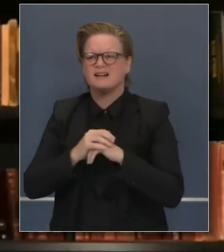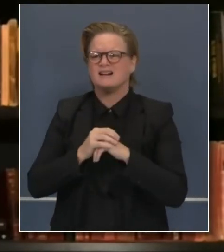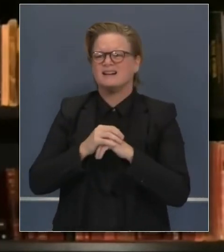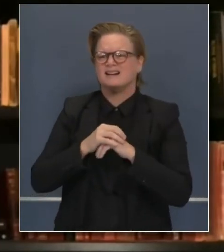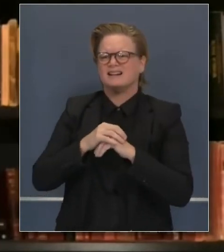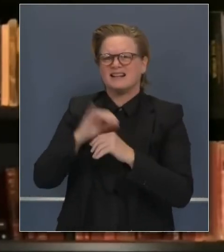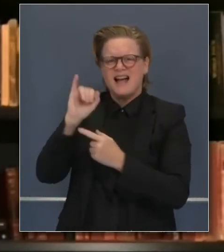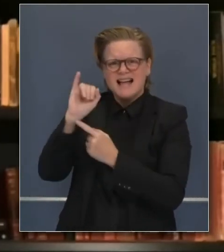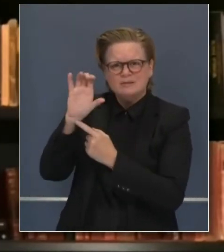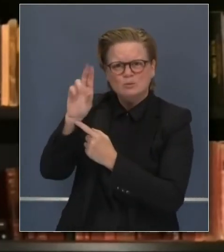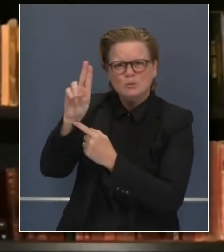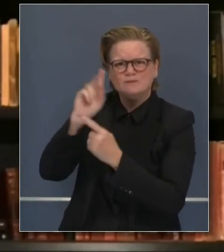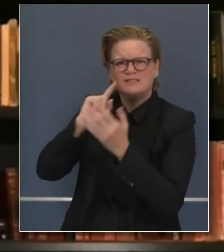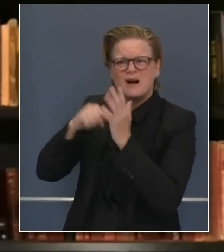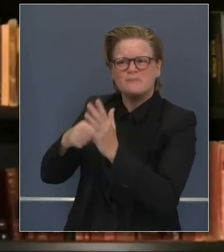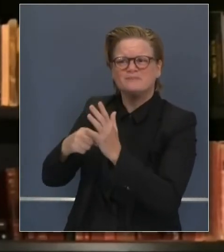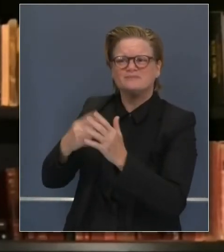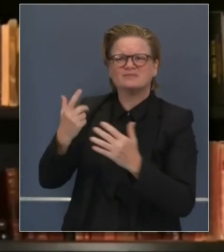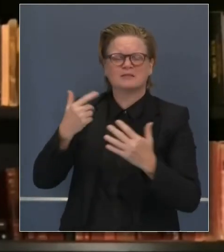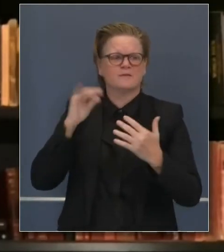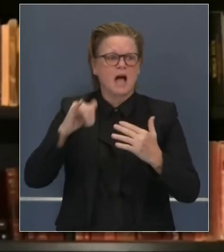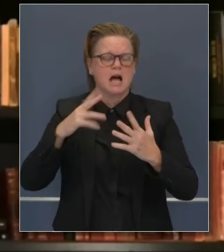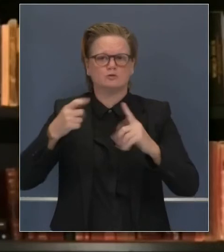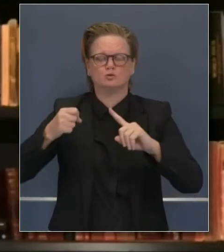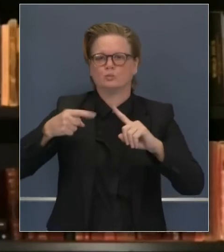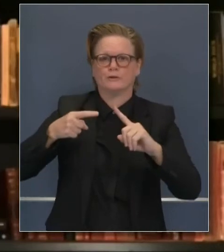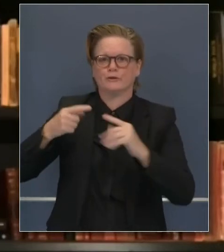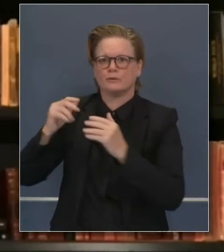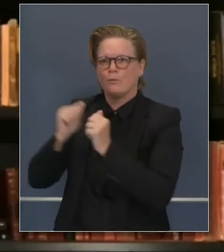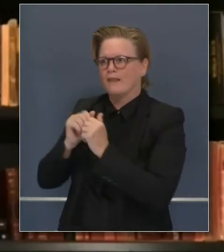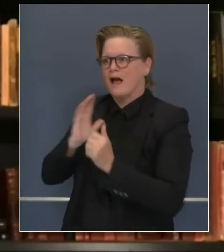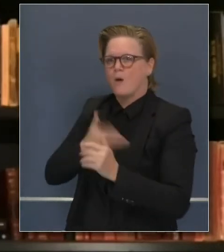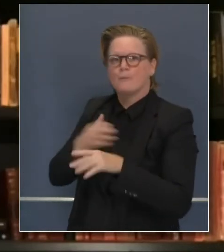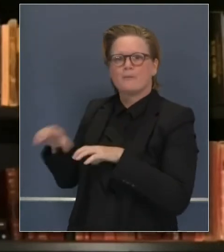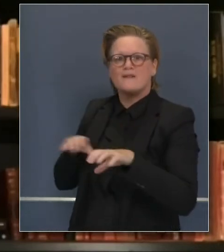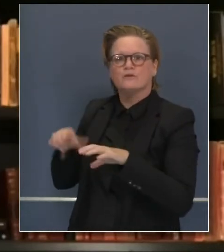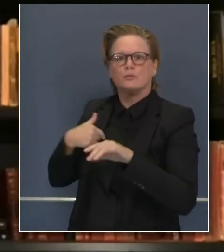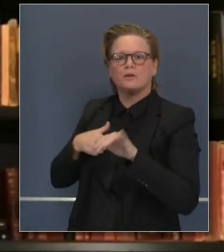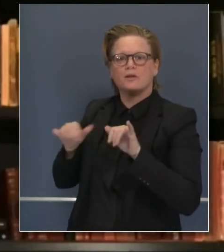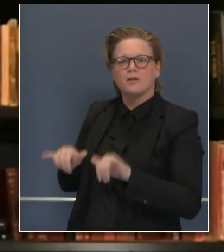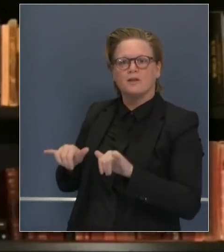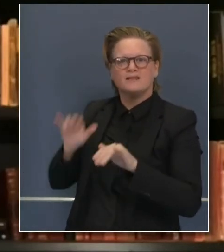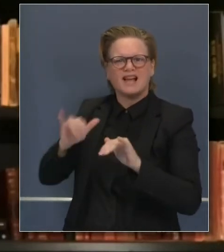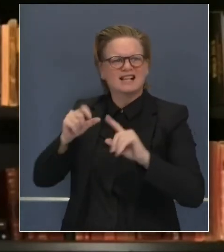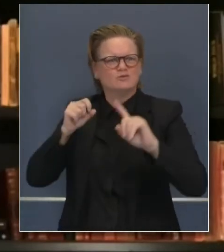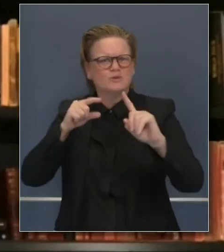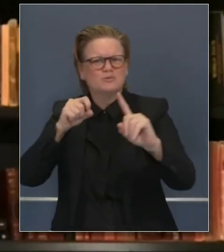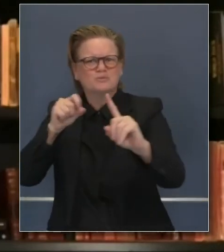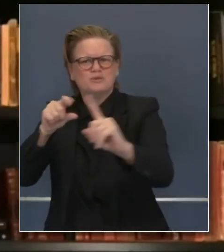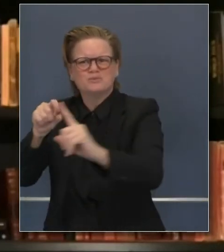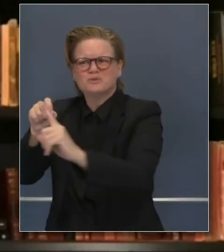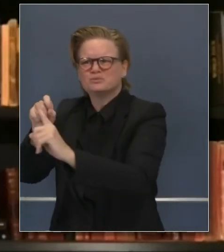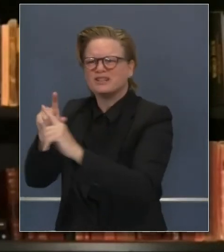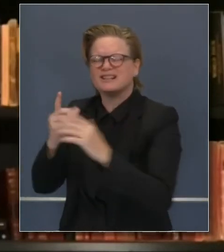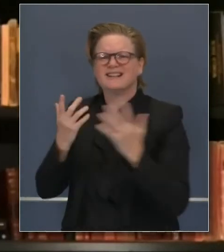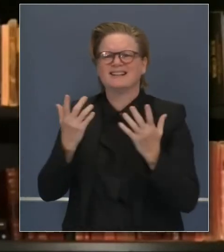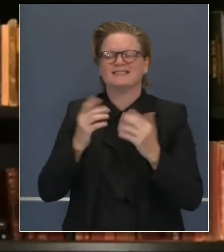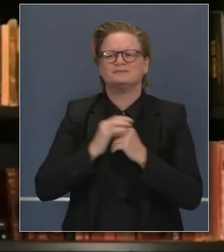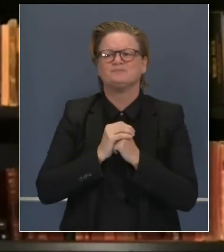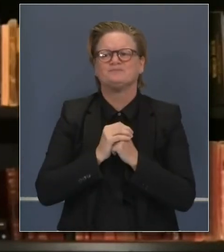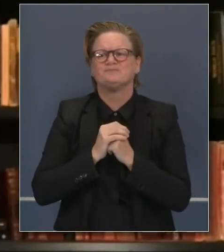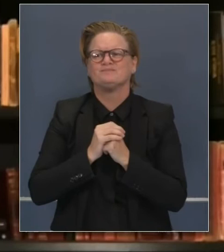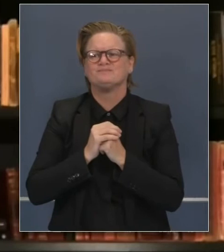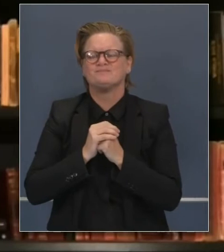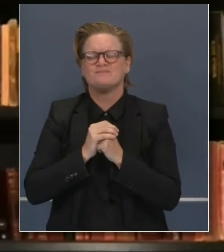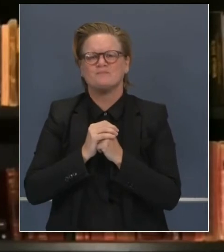triggers that will impact all of us across this state, but they are limited in scope